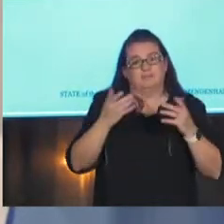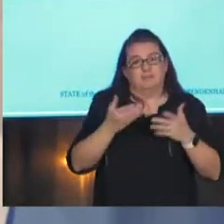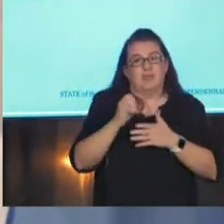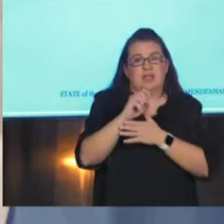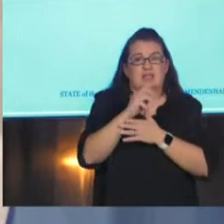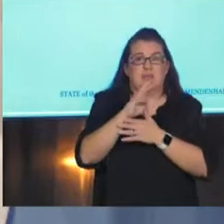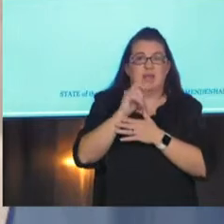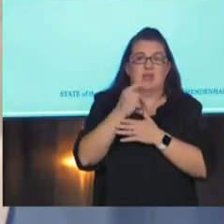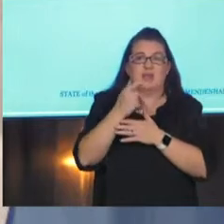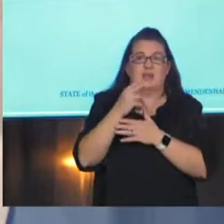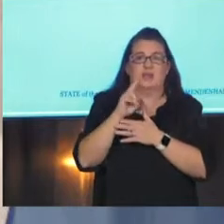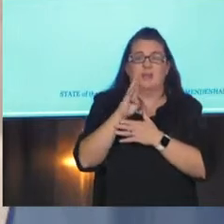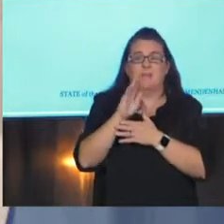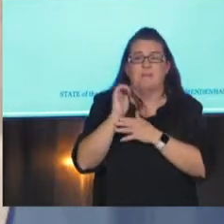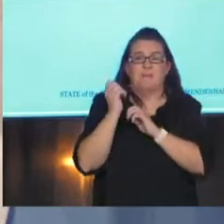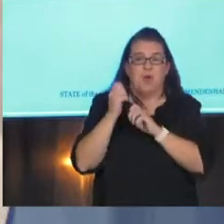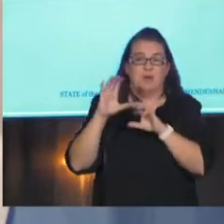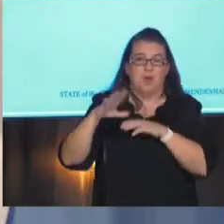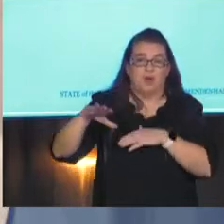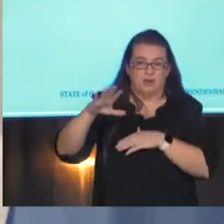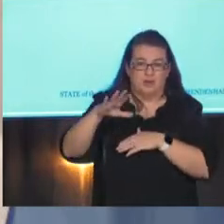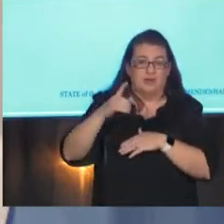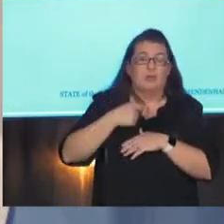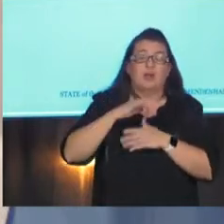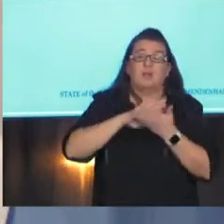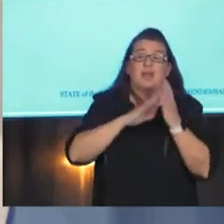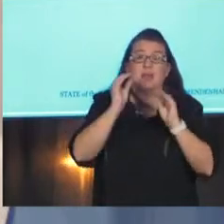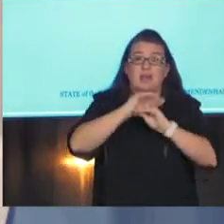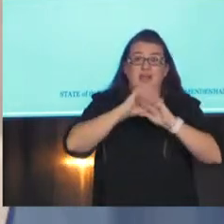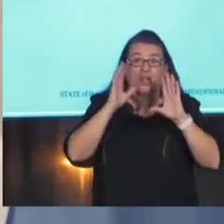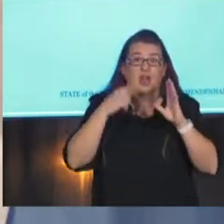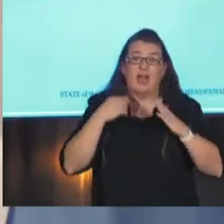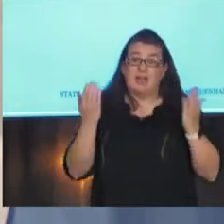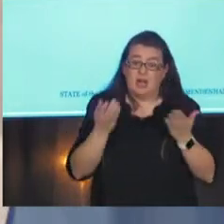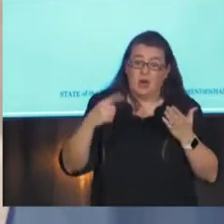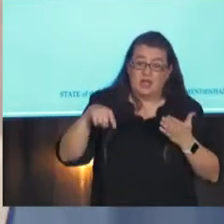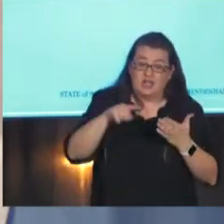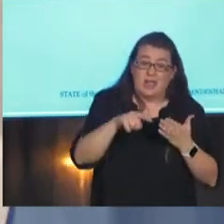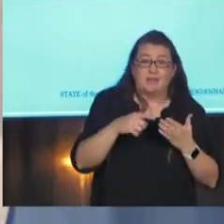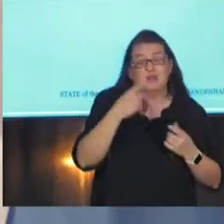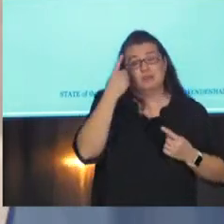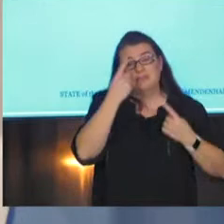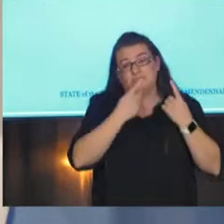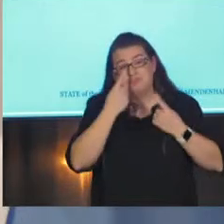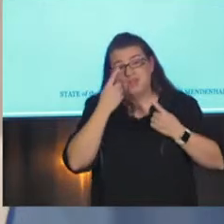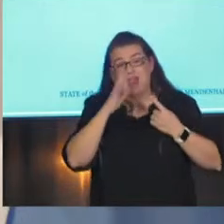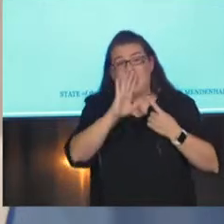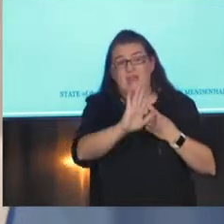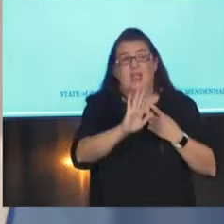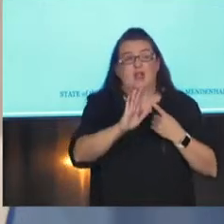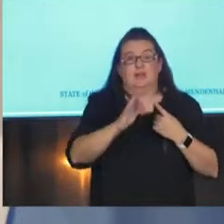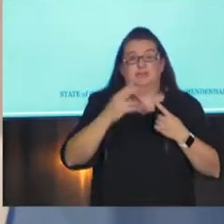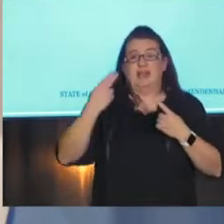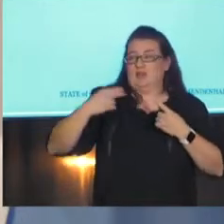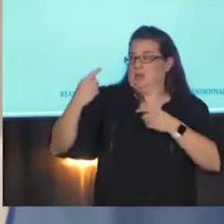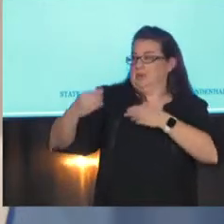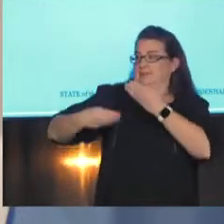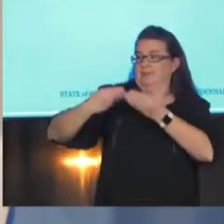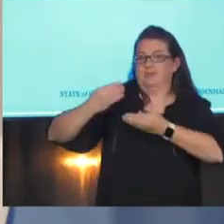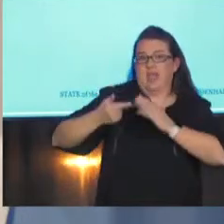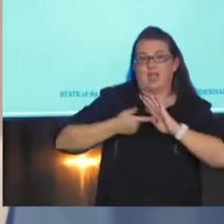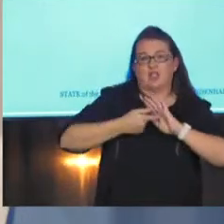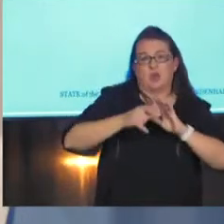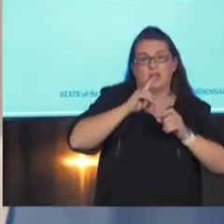became clear that the Bees would definitely move, I urged them to consider their legacy and demonstrate